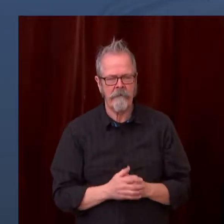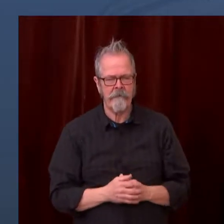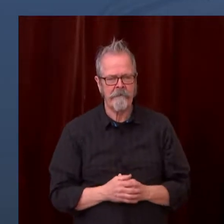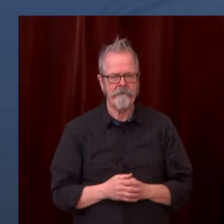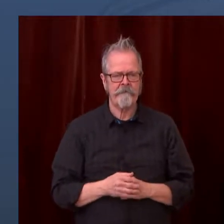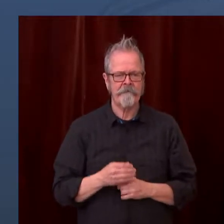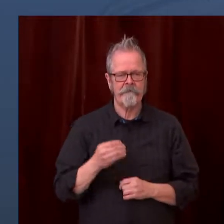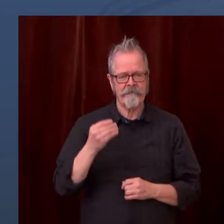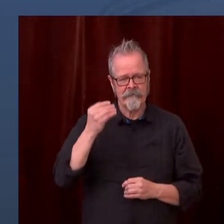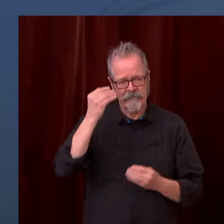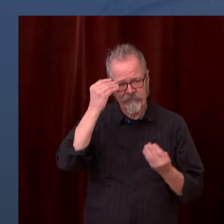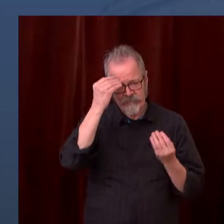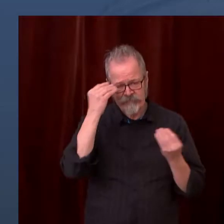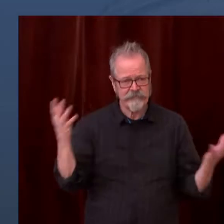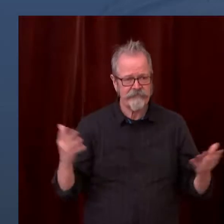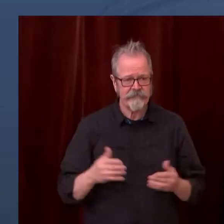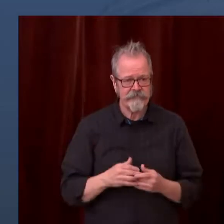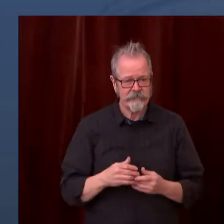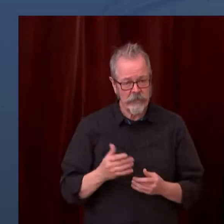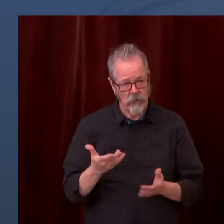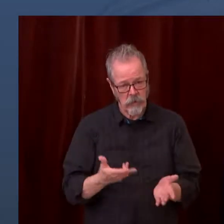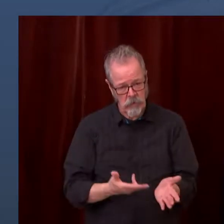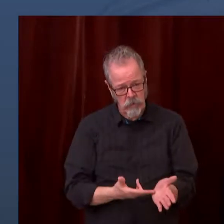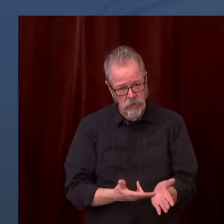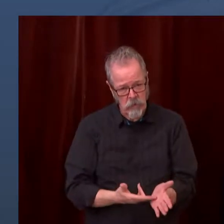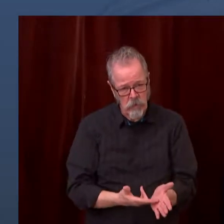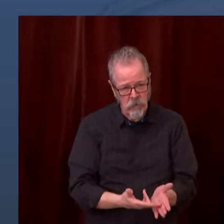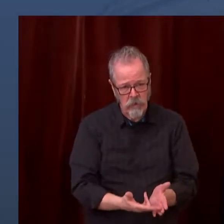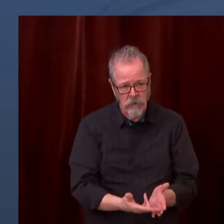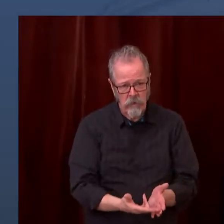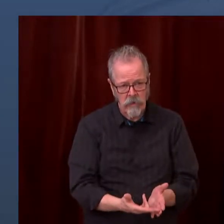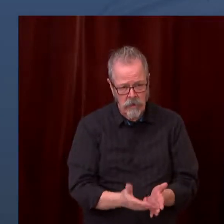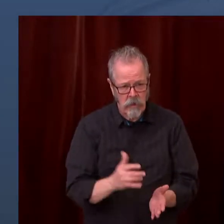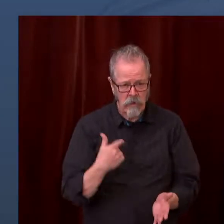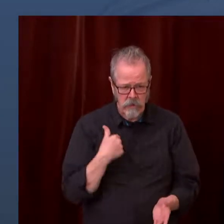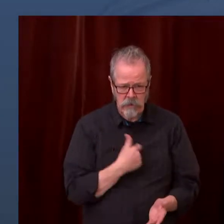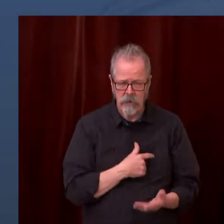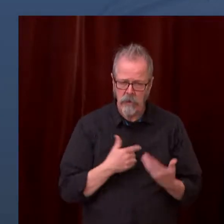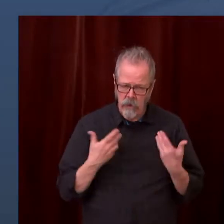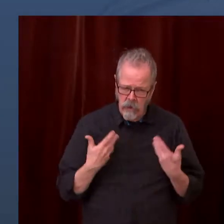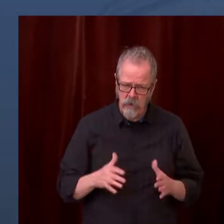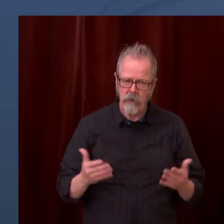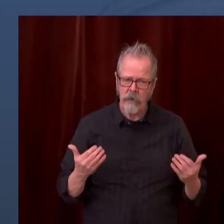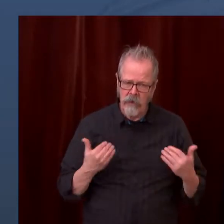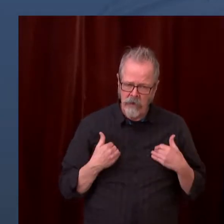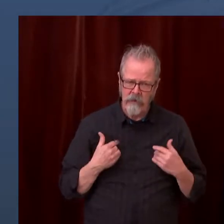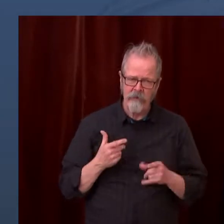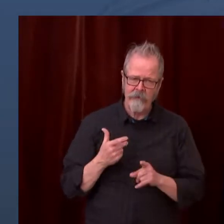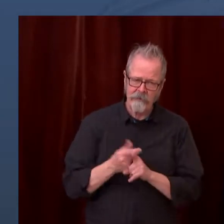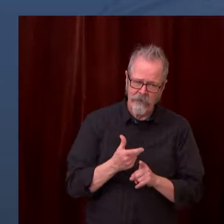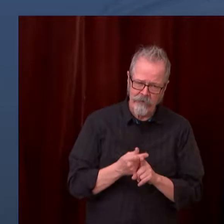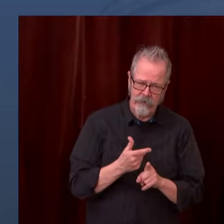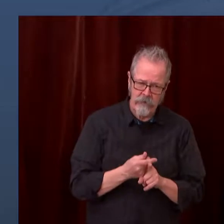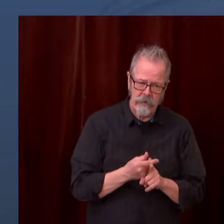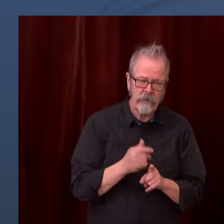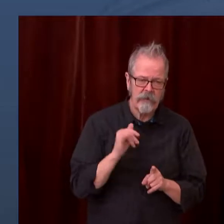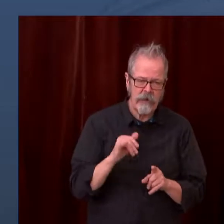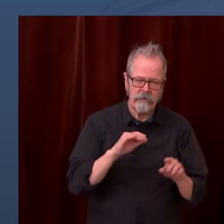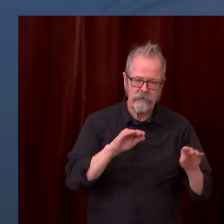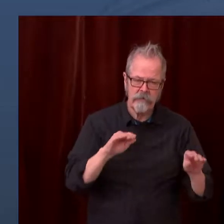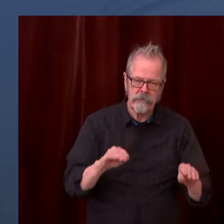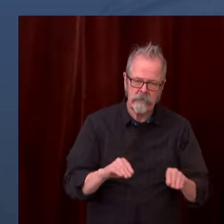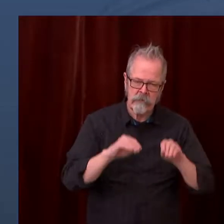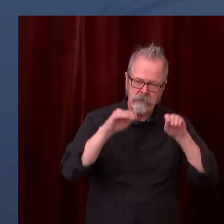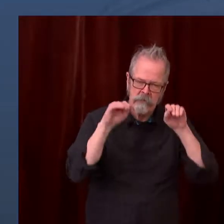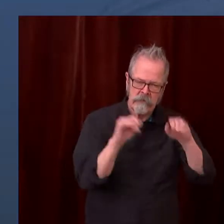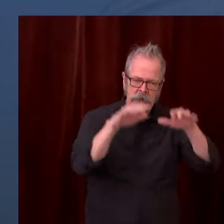today that we have vaccines. It is a medical miracle. And if you'd ask anybody from Fauci to Dr. SHAH or me, if